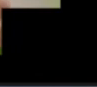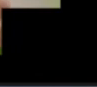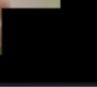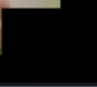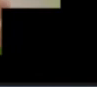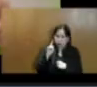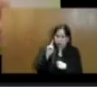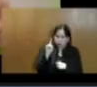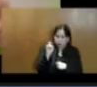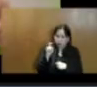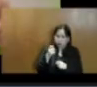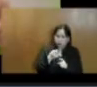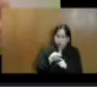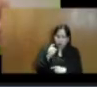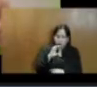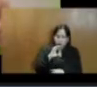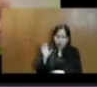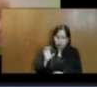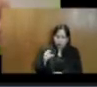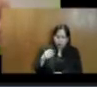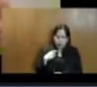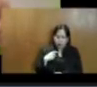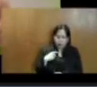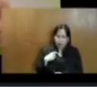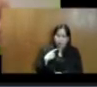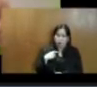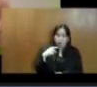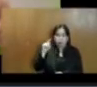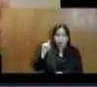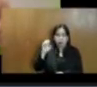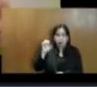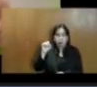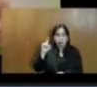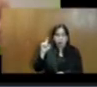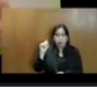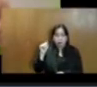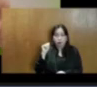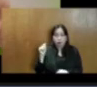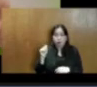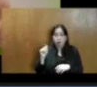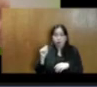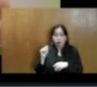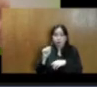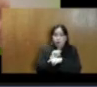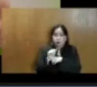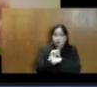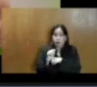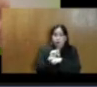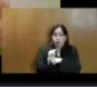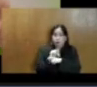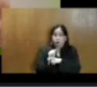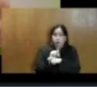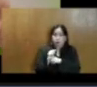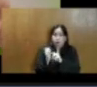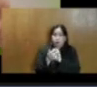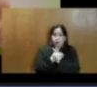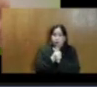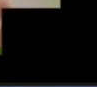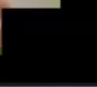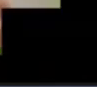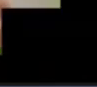question from Zoom. Can TESDA create a competency training program for digitalized cultural